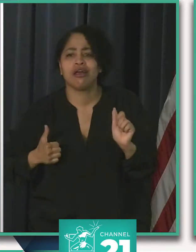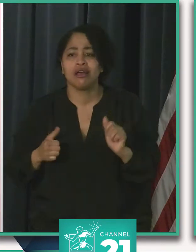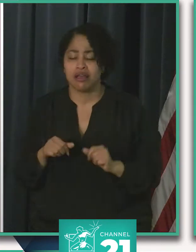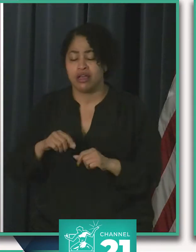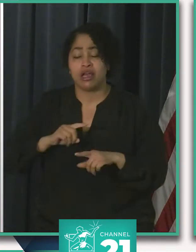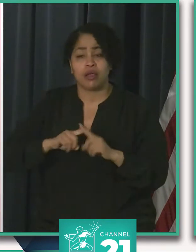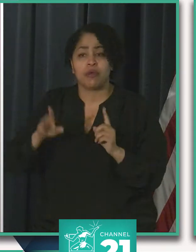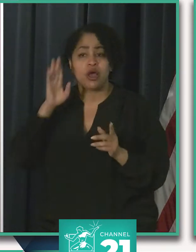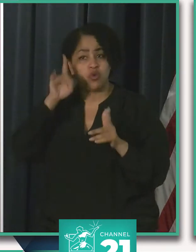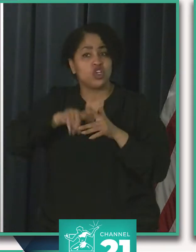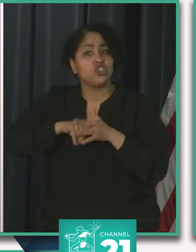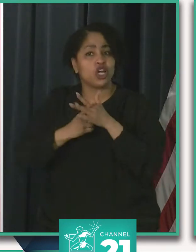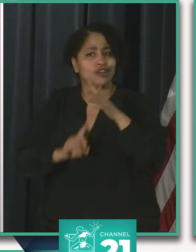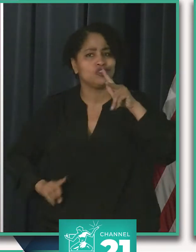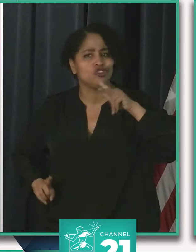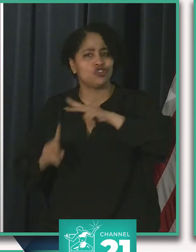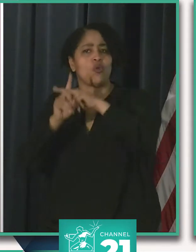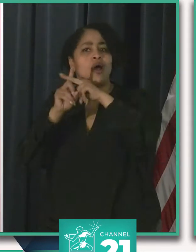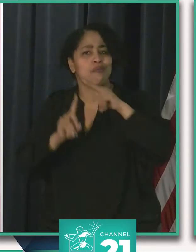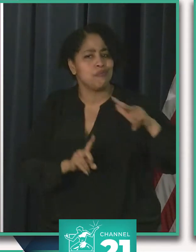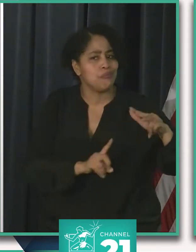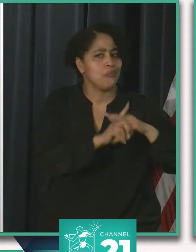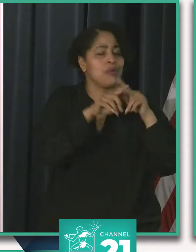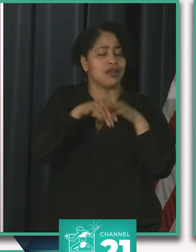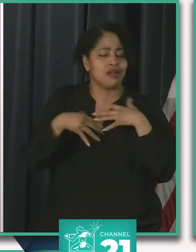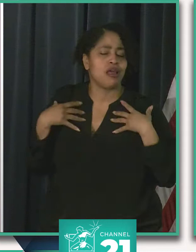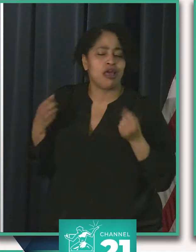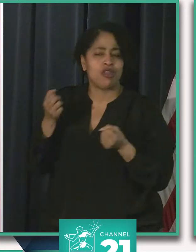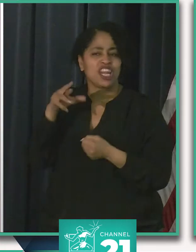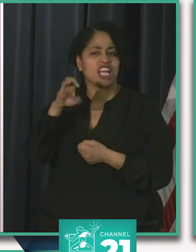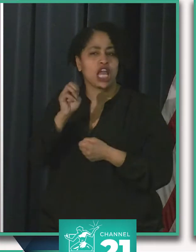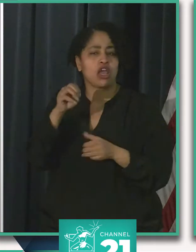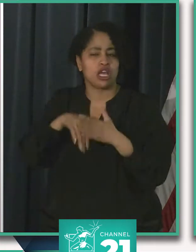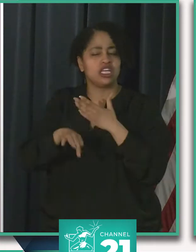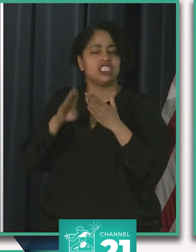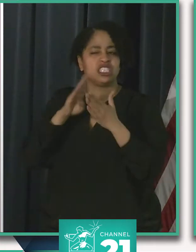going to start to show up in the health care in this city.